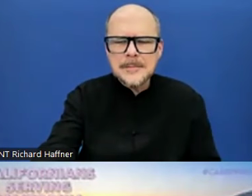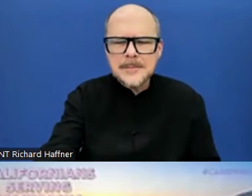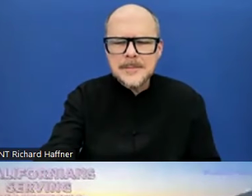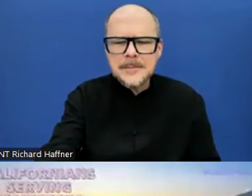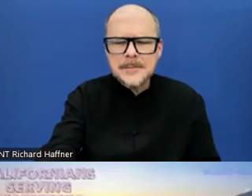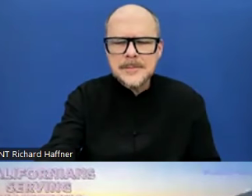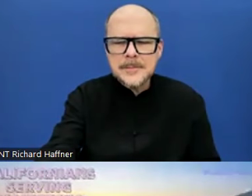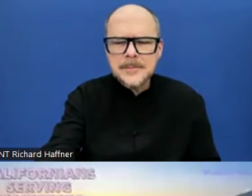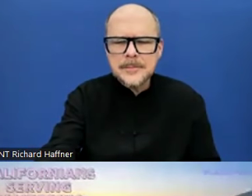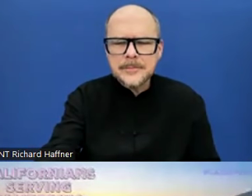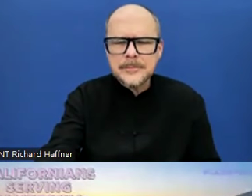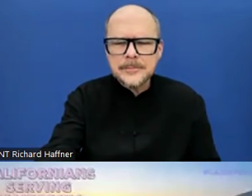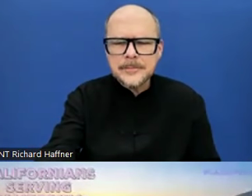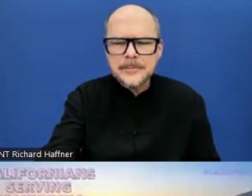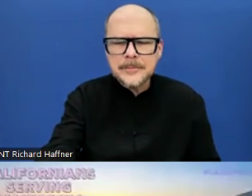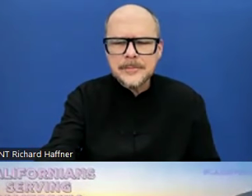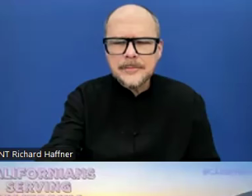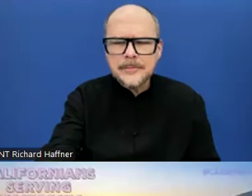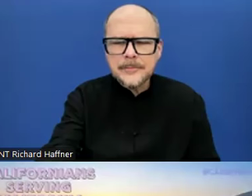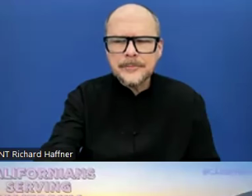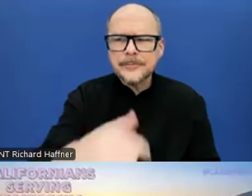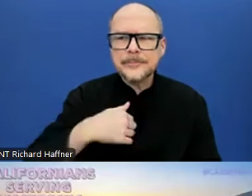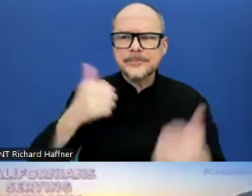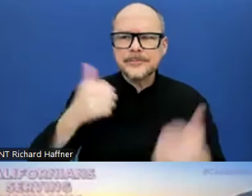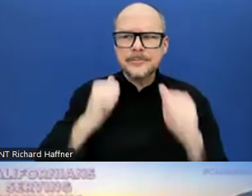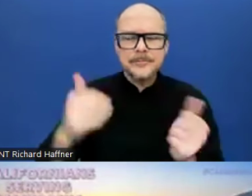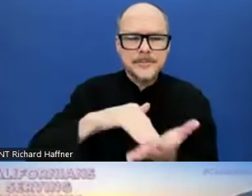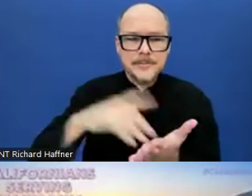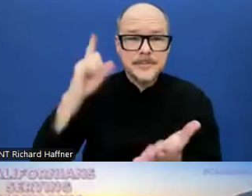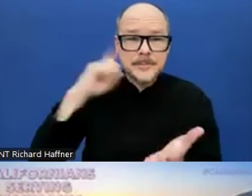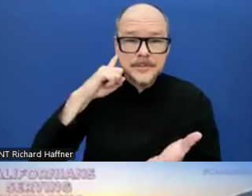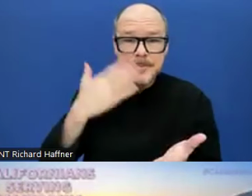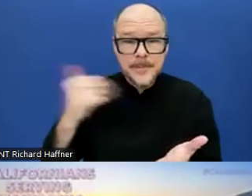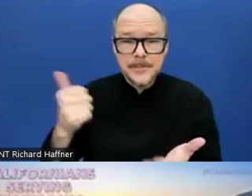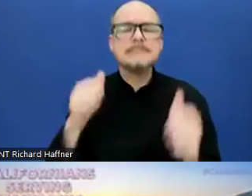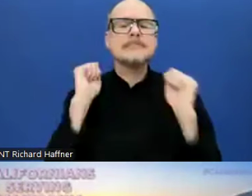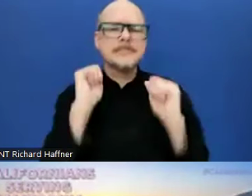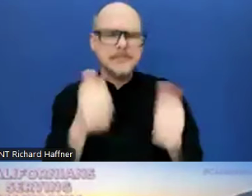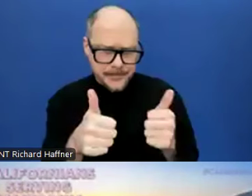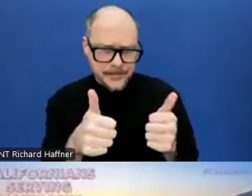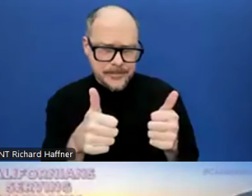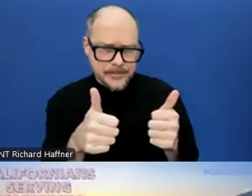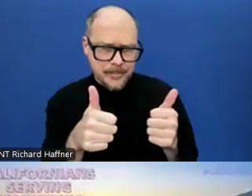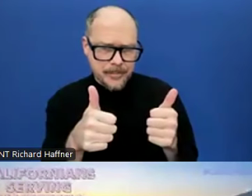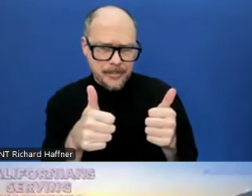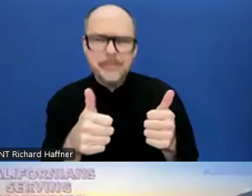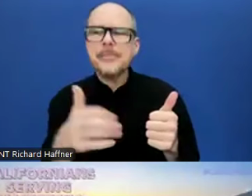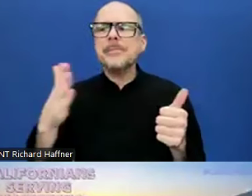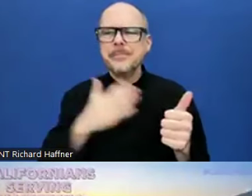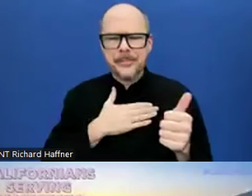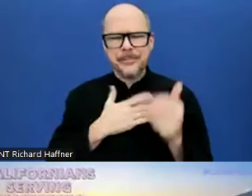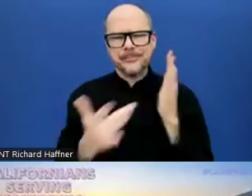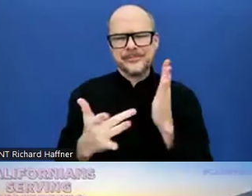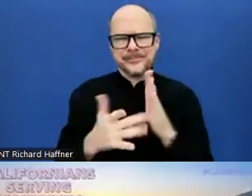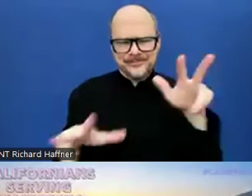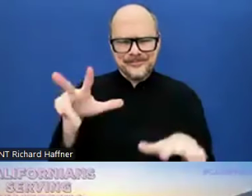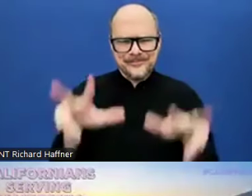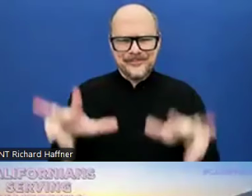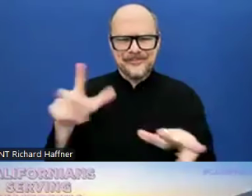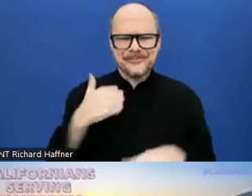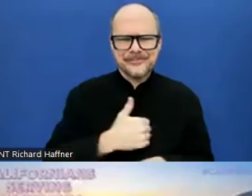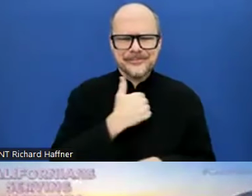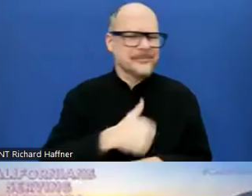Let me try again. Is that better? Oh, but yeah. Okay. Yeah. I think it was my tech difficulty. I apologize. Oh, no worries.